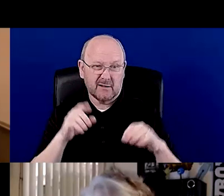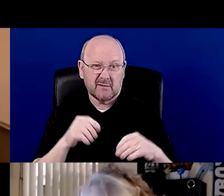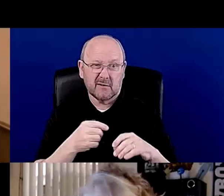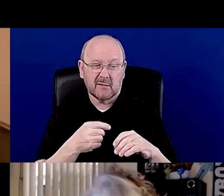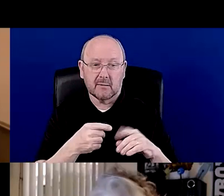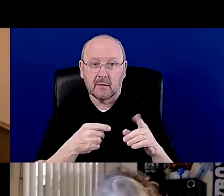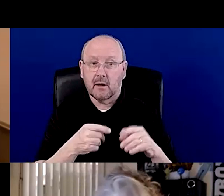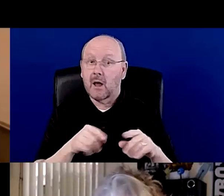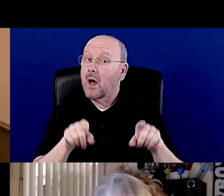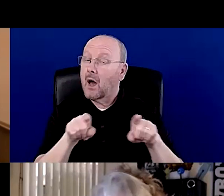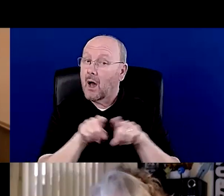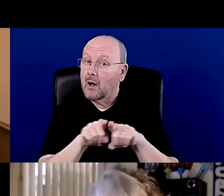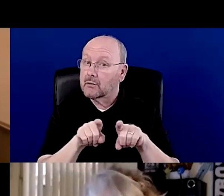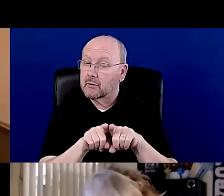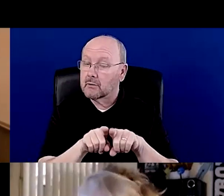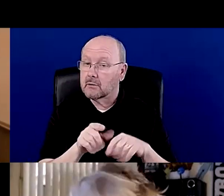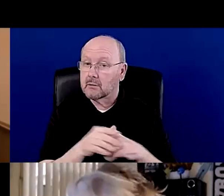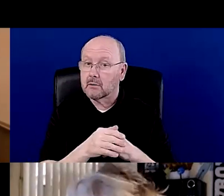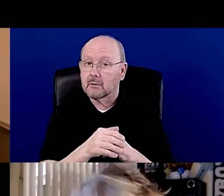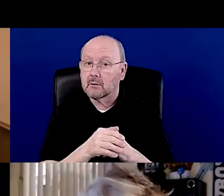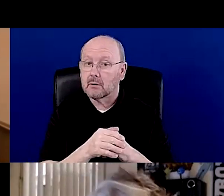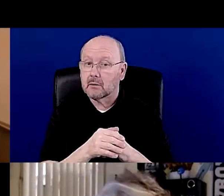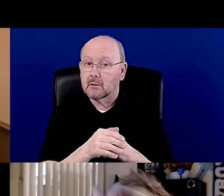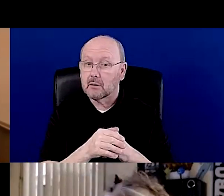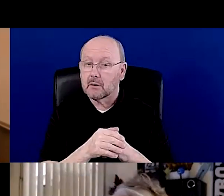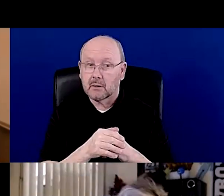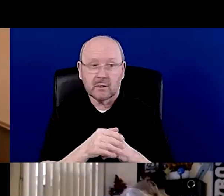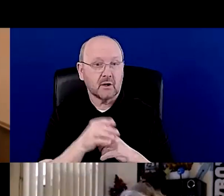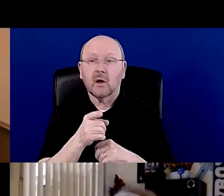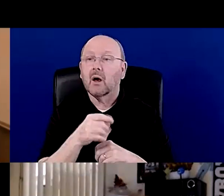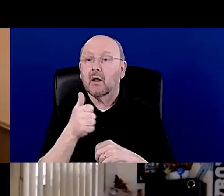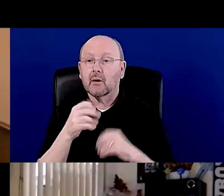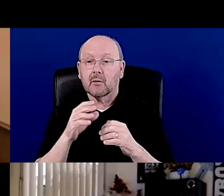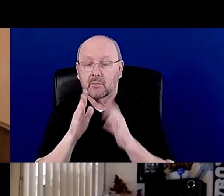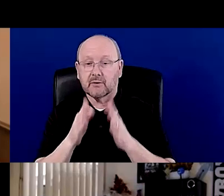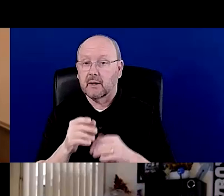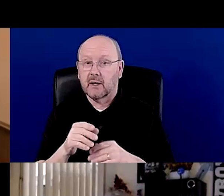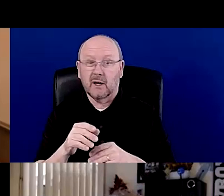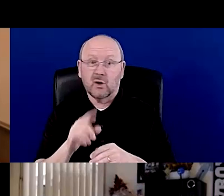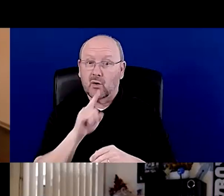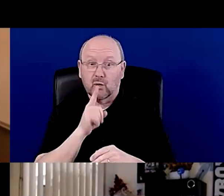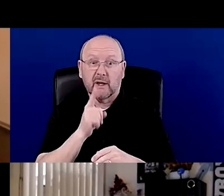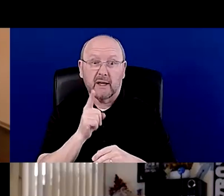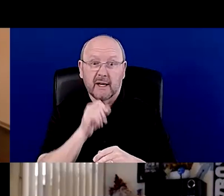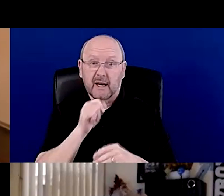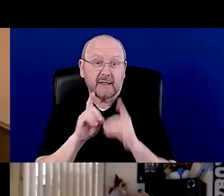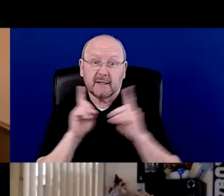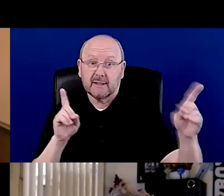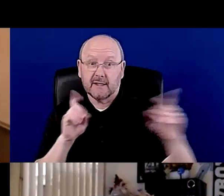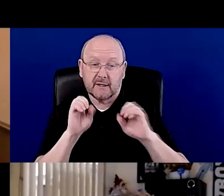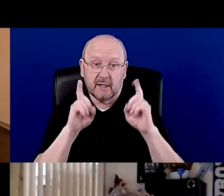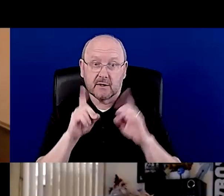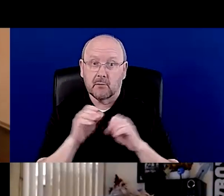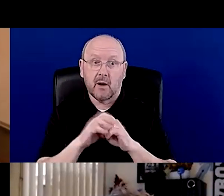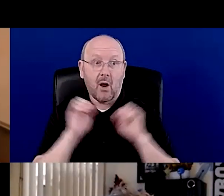But also just, Education in general. pardon? We're gonna have to rethink education. And then, right, what I was gonna say is that we also have to think about higher